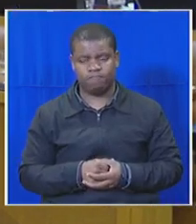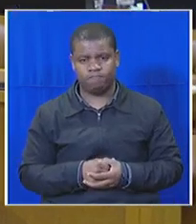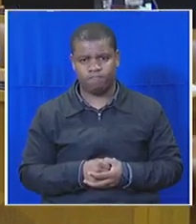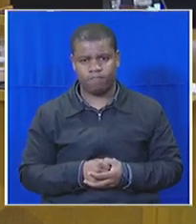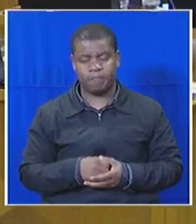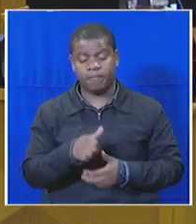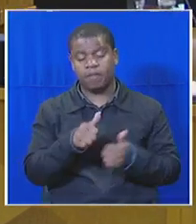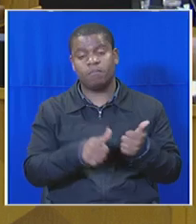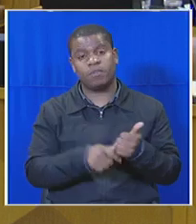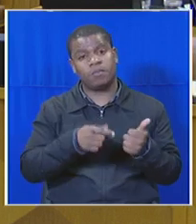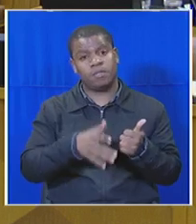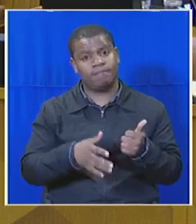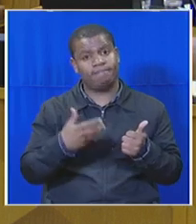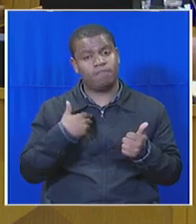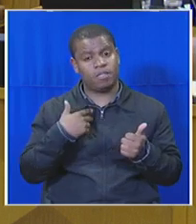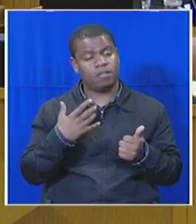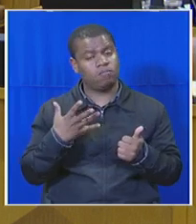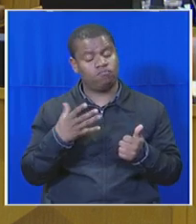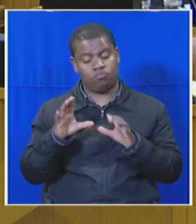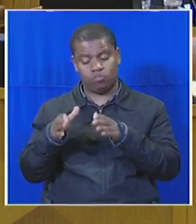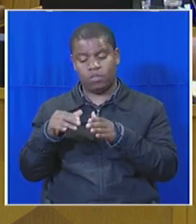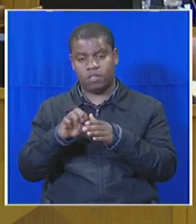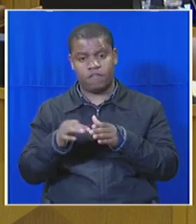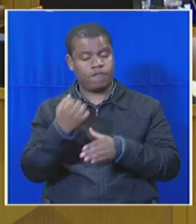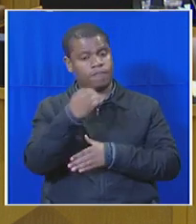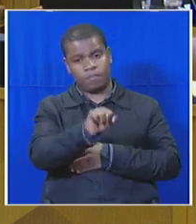Deputy Speaker, the Economic Freedom Fighters objects.